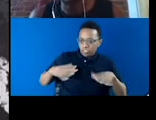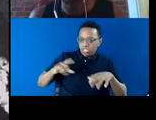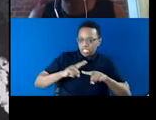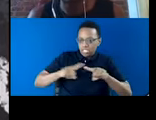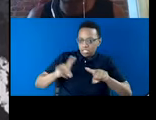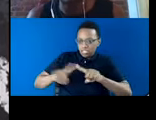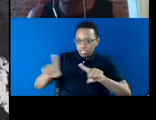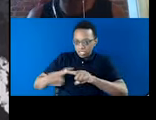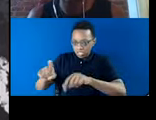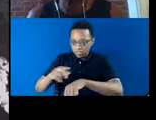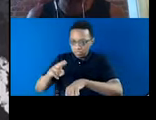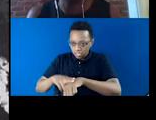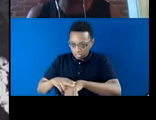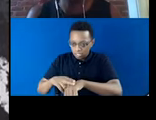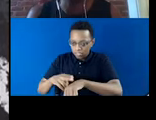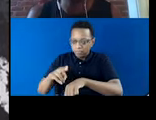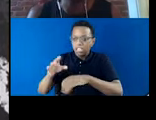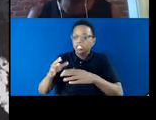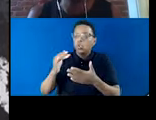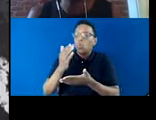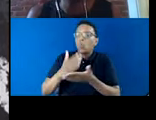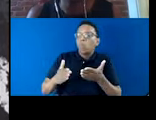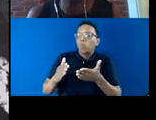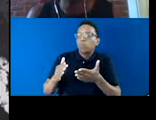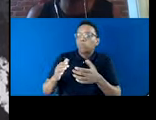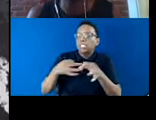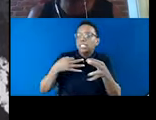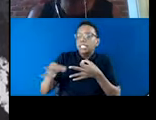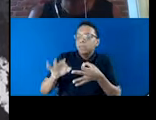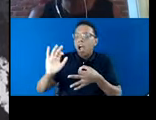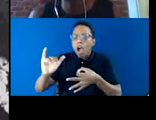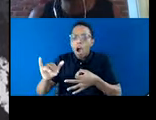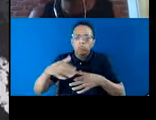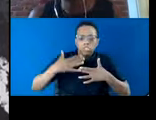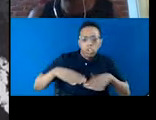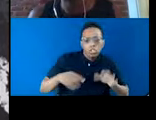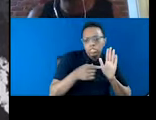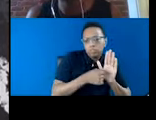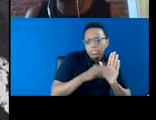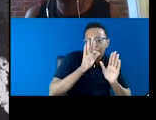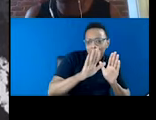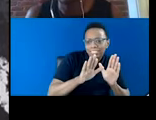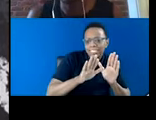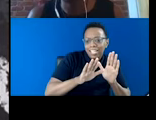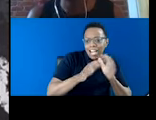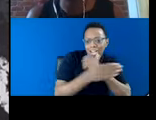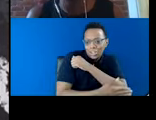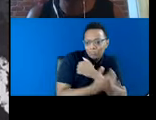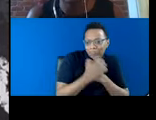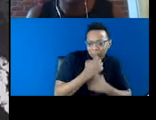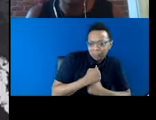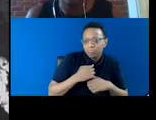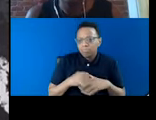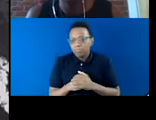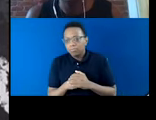that society prizes about those women. And so they're trying to make the point that because women in the United States are